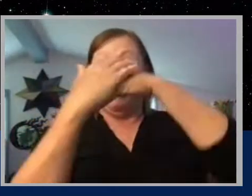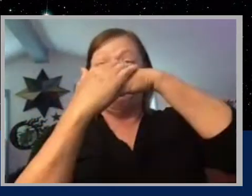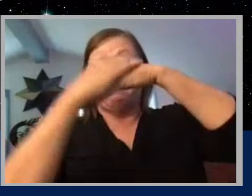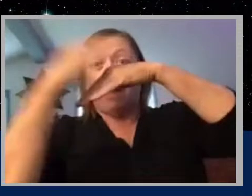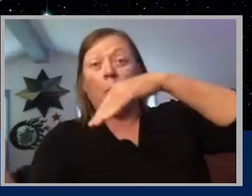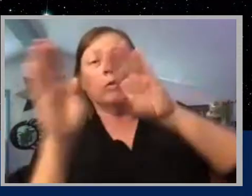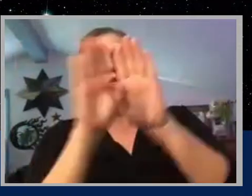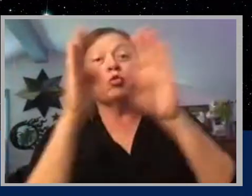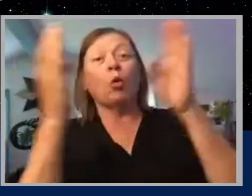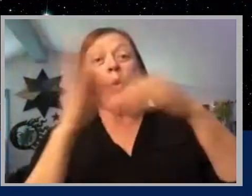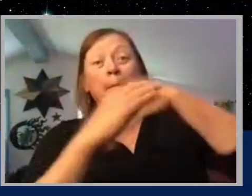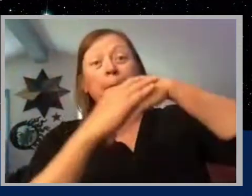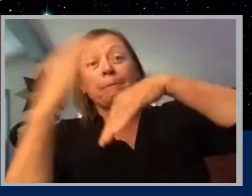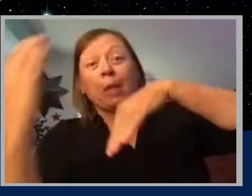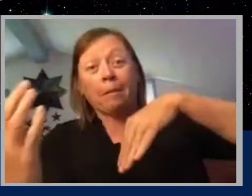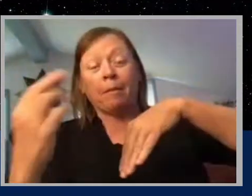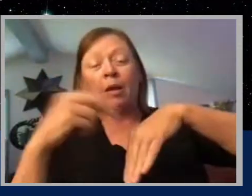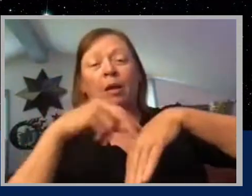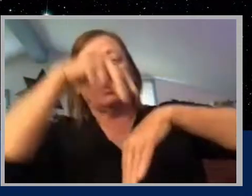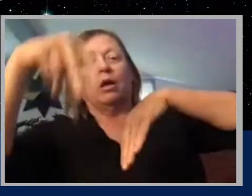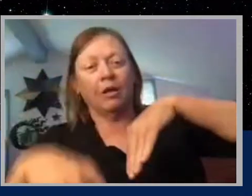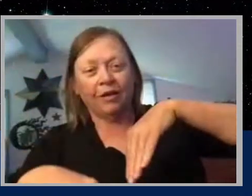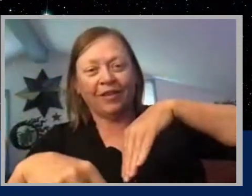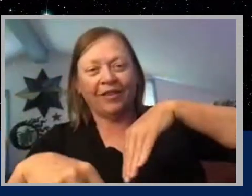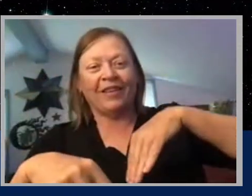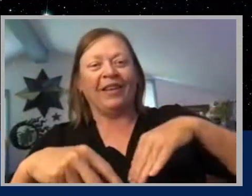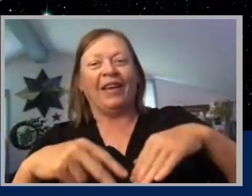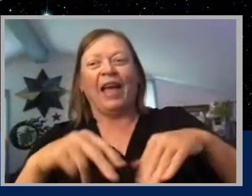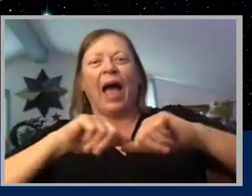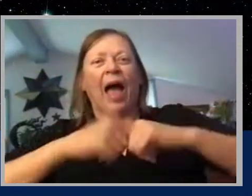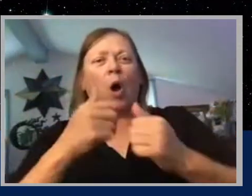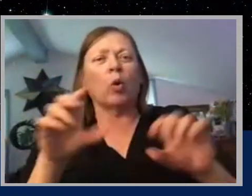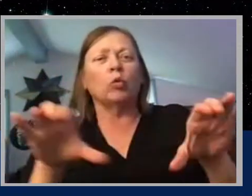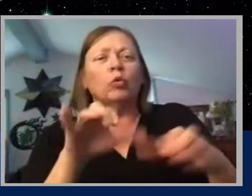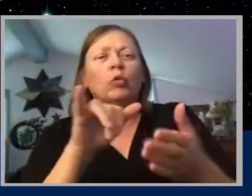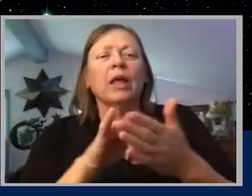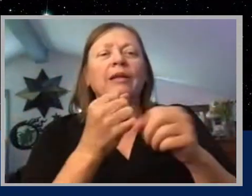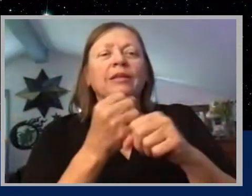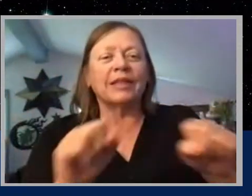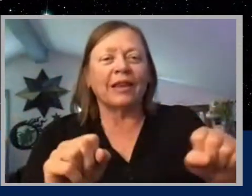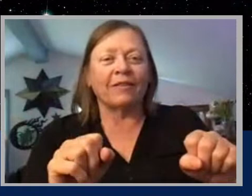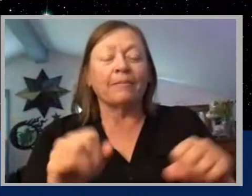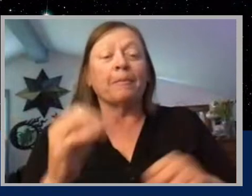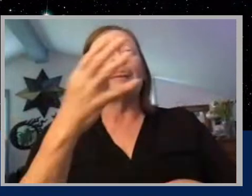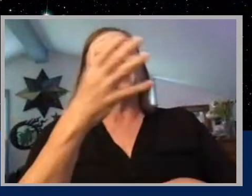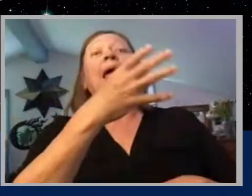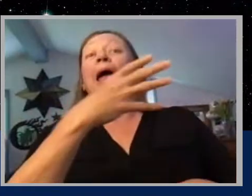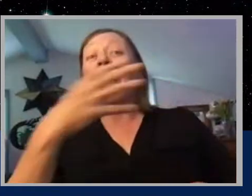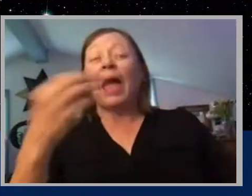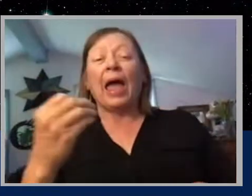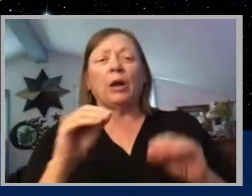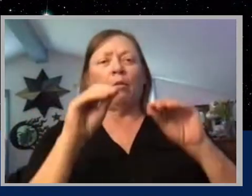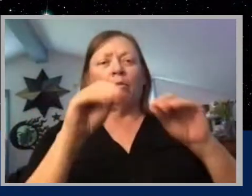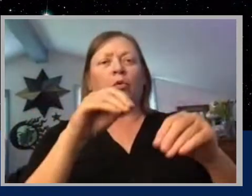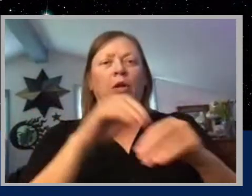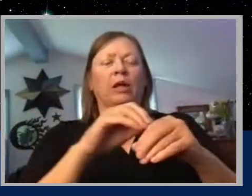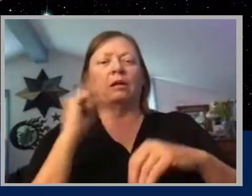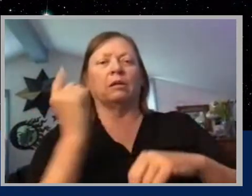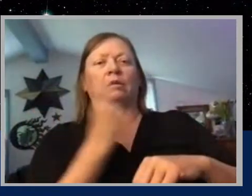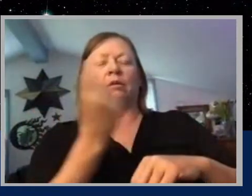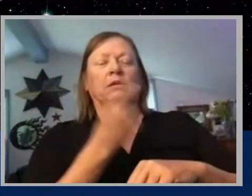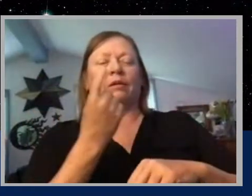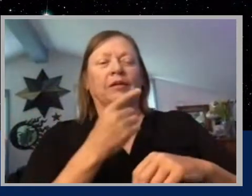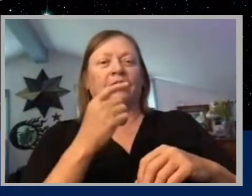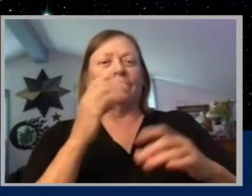before all of that, we have the crew train on centrifuge training, where they get to experience their launch, re-entry, and an abort profile for